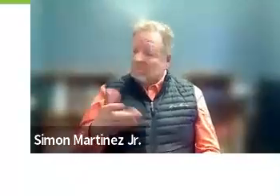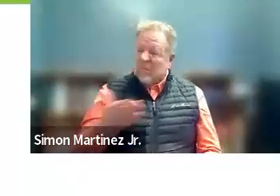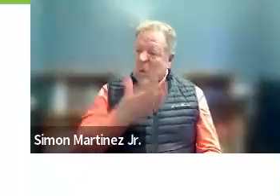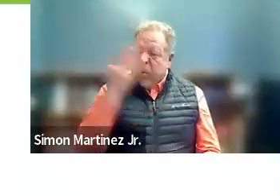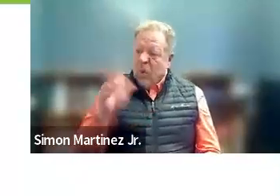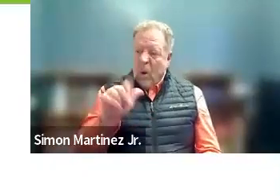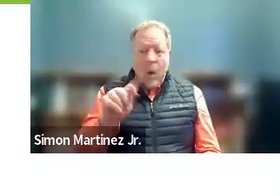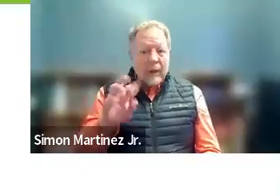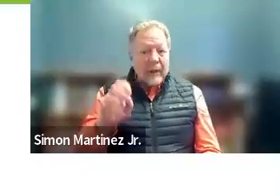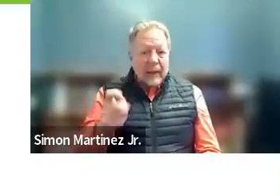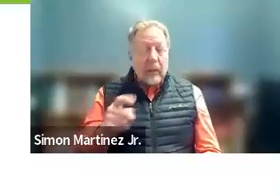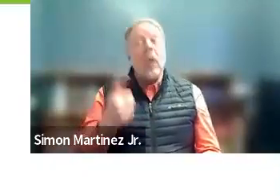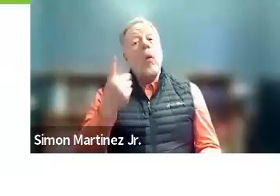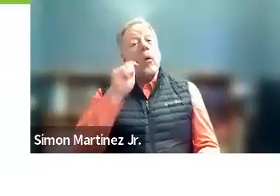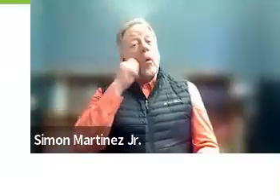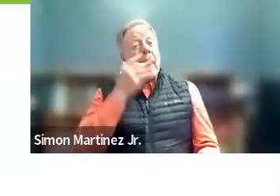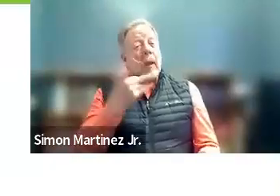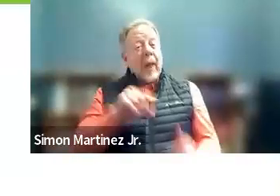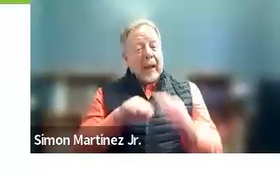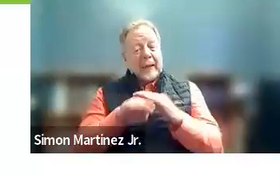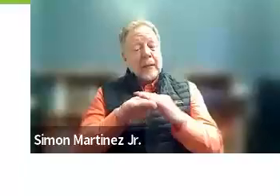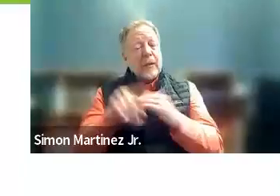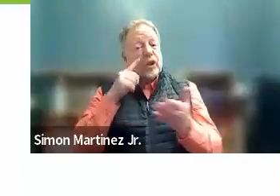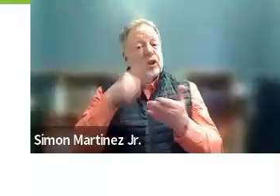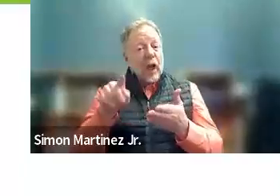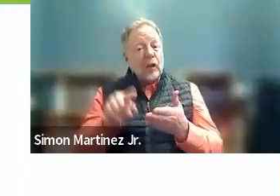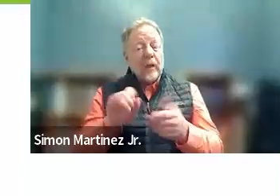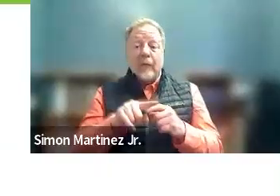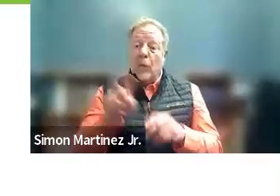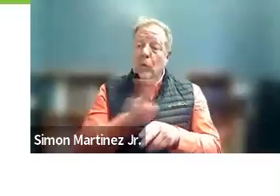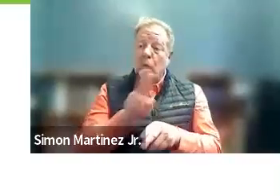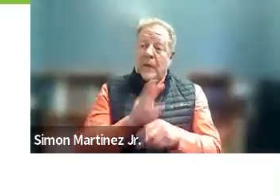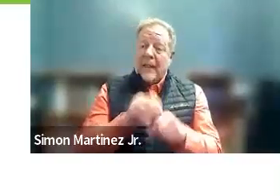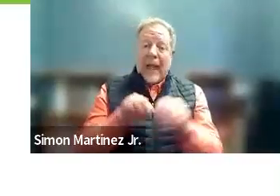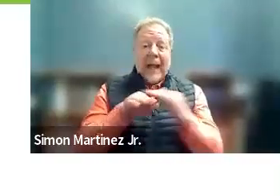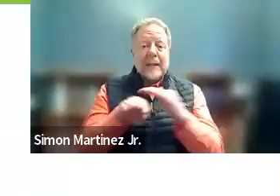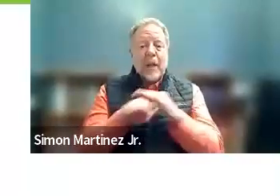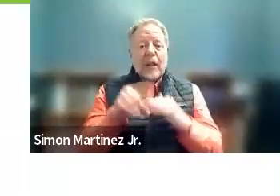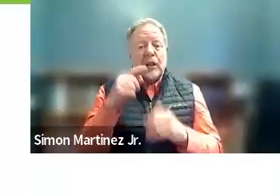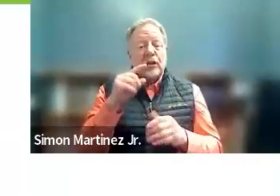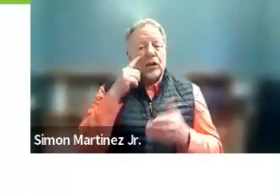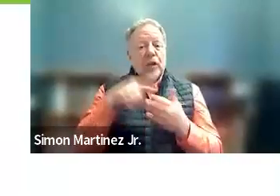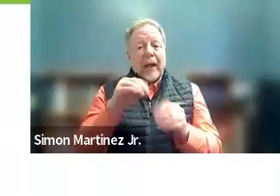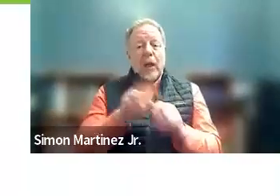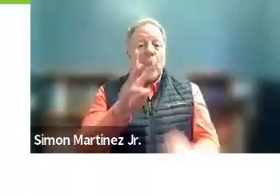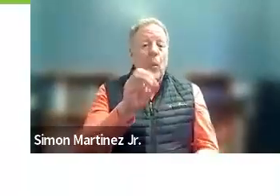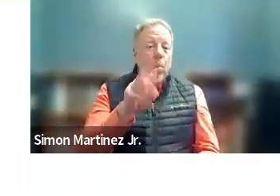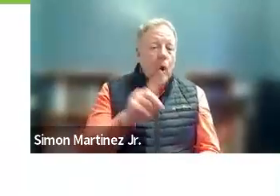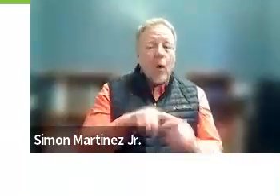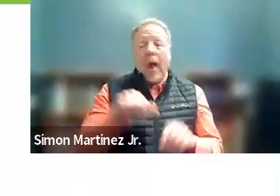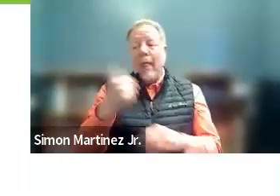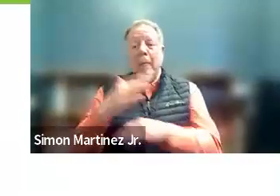all. One nice thing about accessibility checkers, if you've ever used like an accessibility checker in Word or another